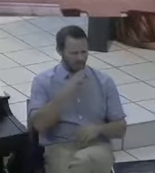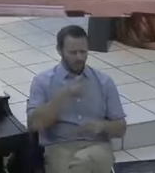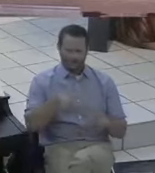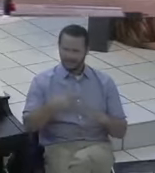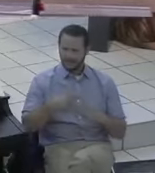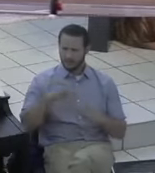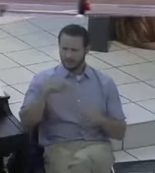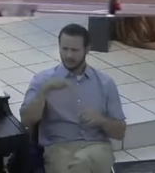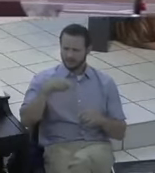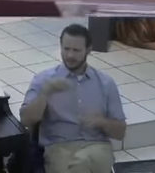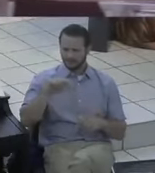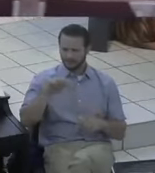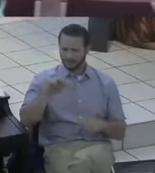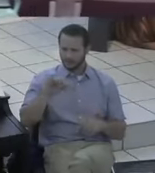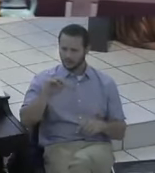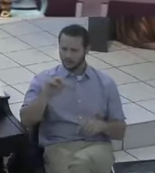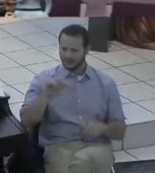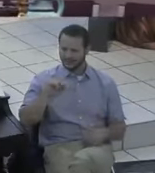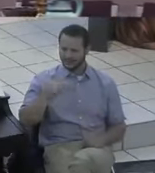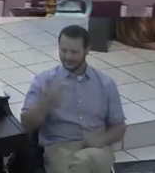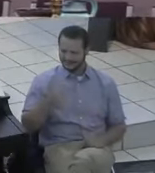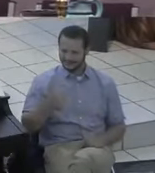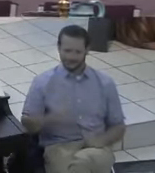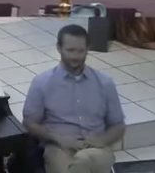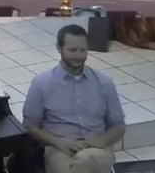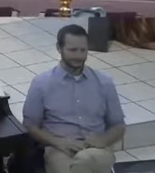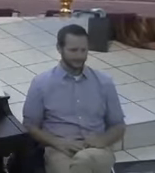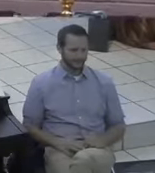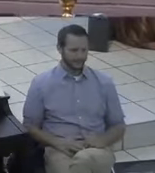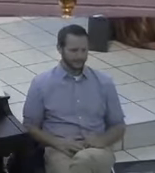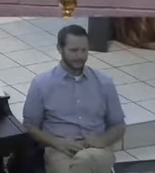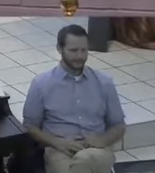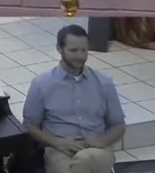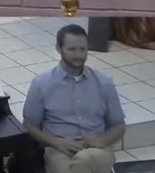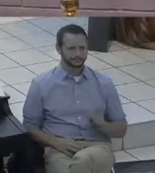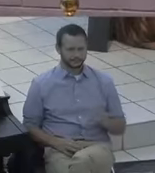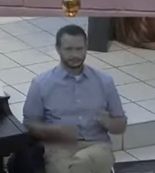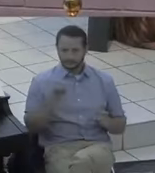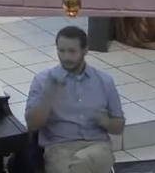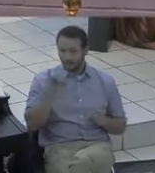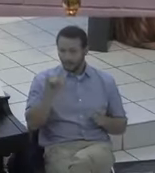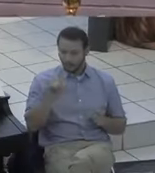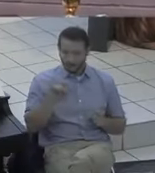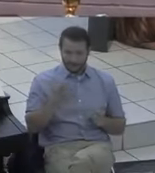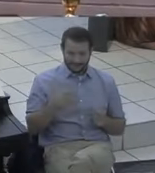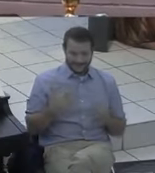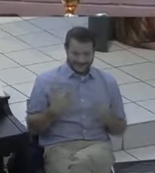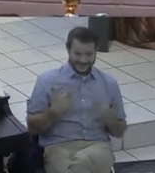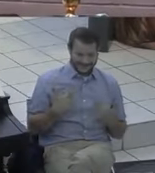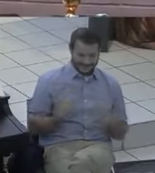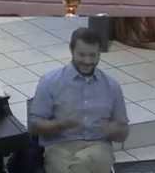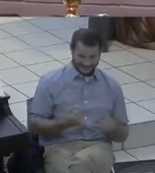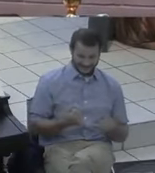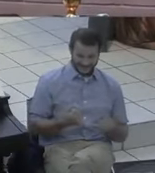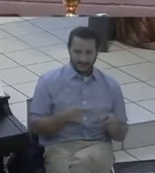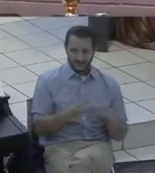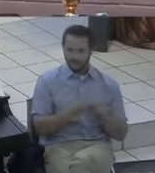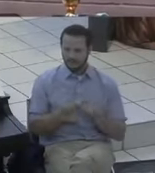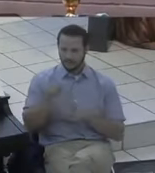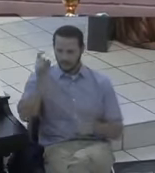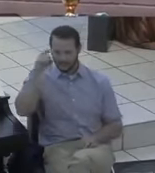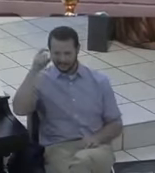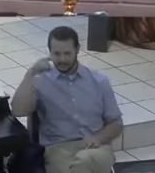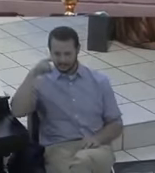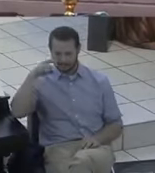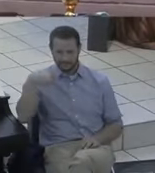on of hands. In ancient times, it was the oil of healing and also the oil of wisdom. We also